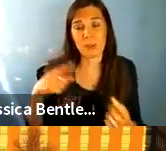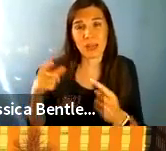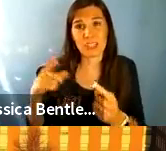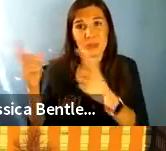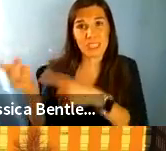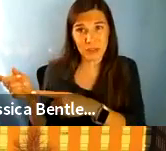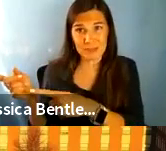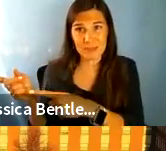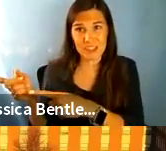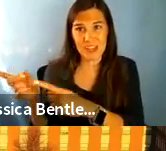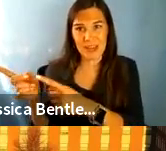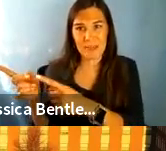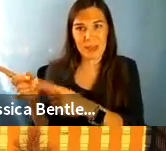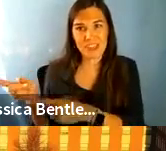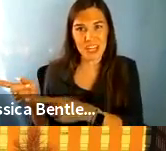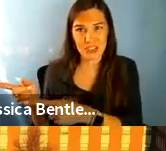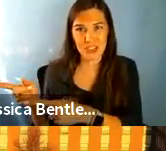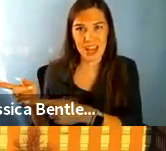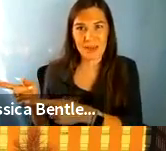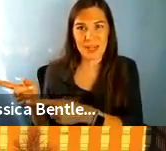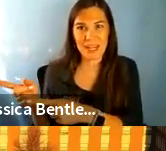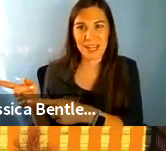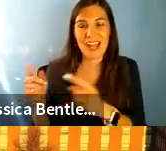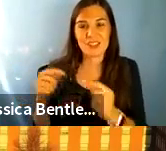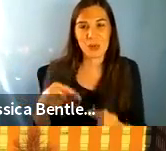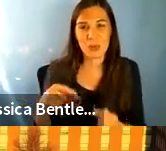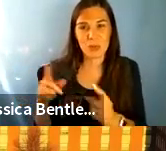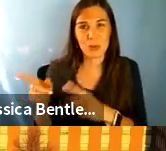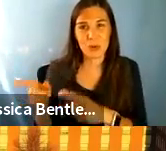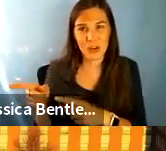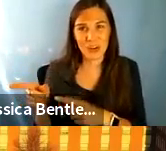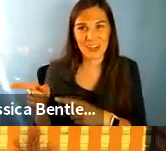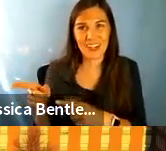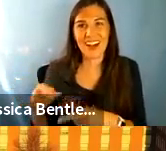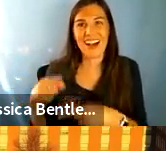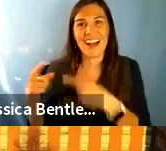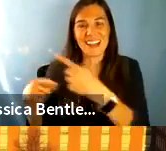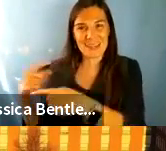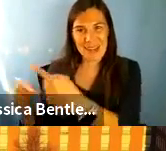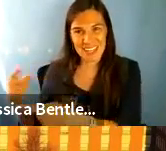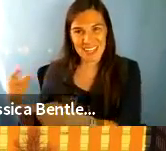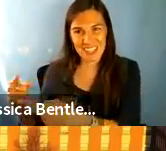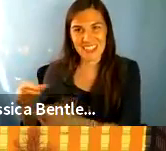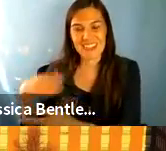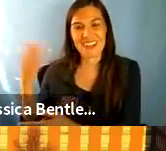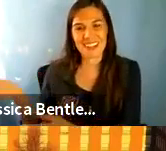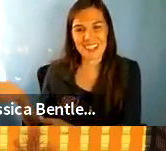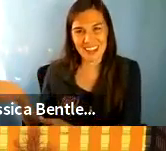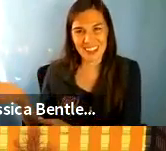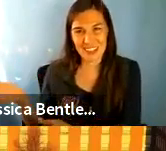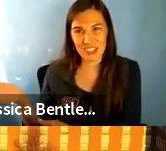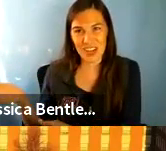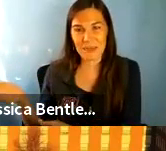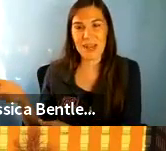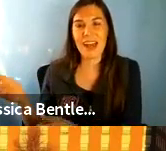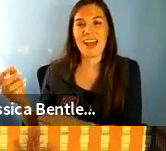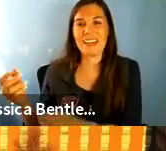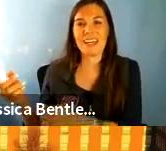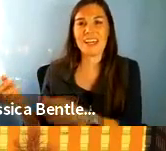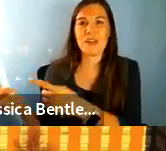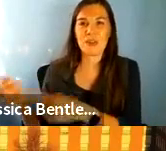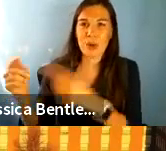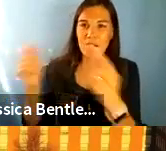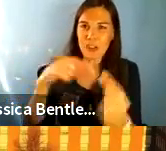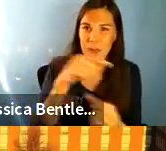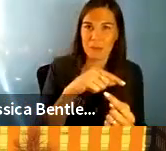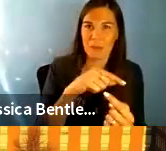or to apply to a different educational job. And so through her, I then made connections and got this other job. And